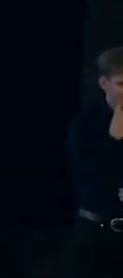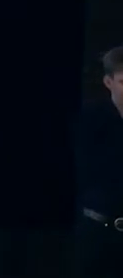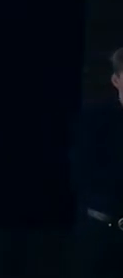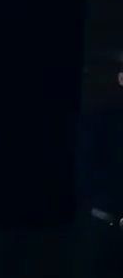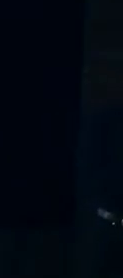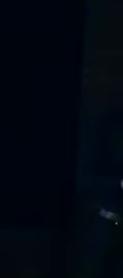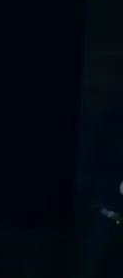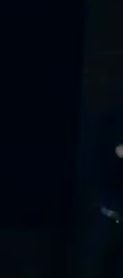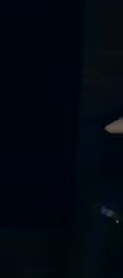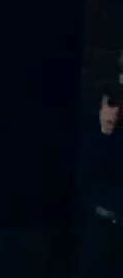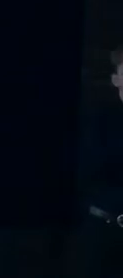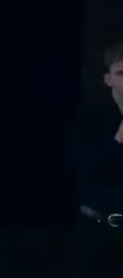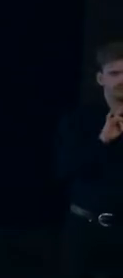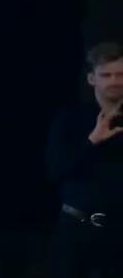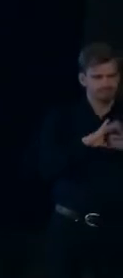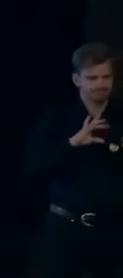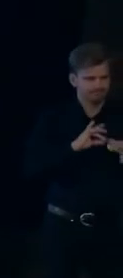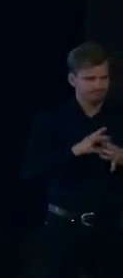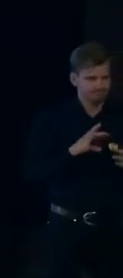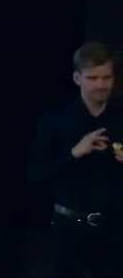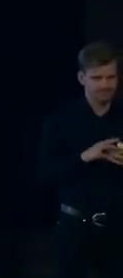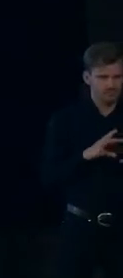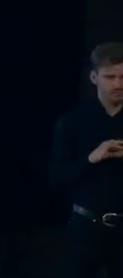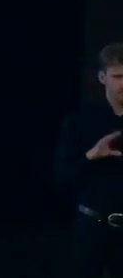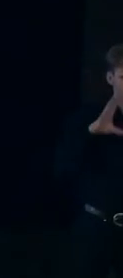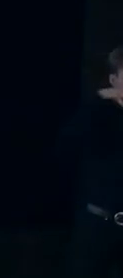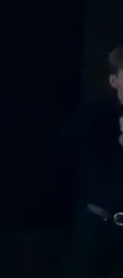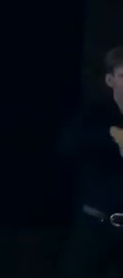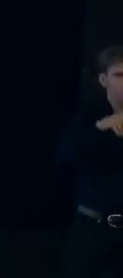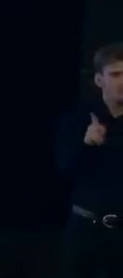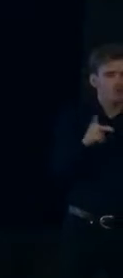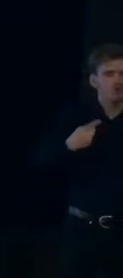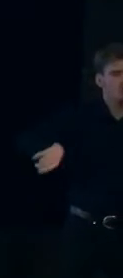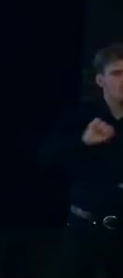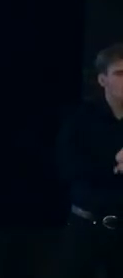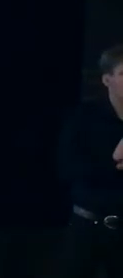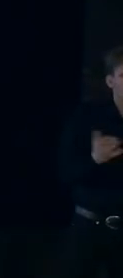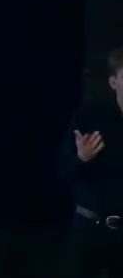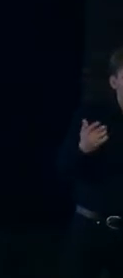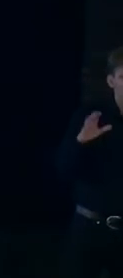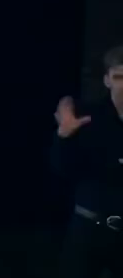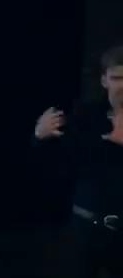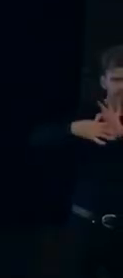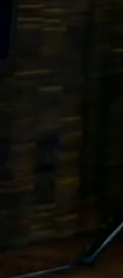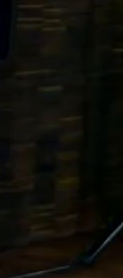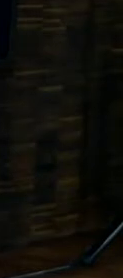about the organization, like how many members, like in the countries? Yes, we have...